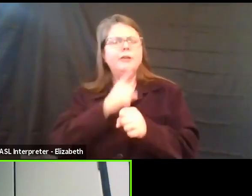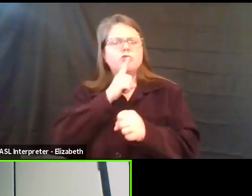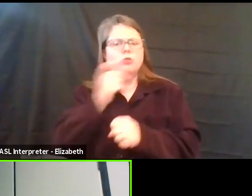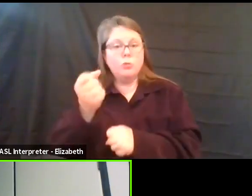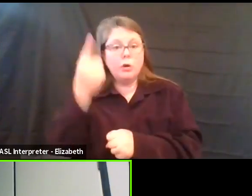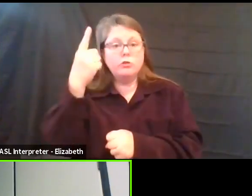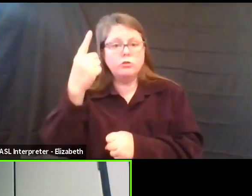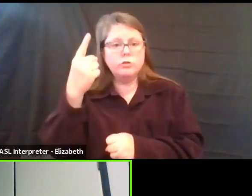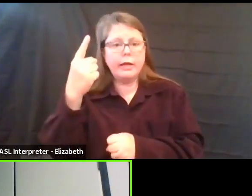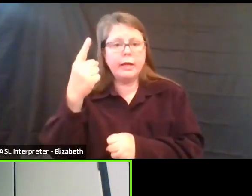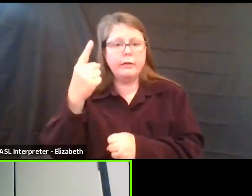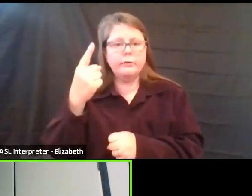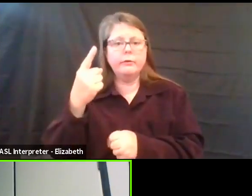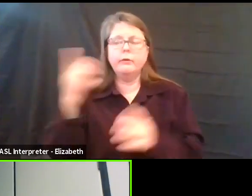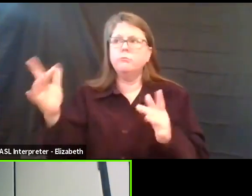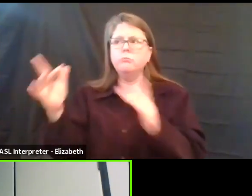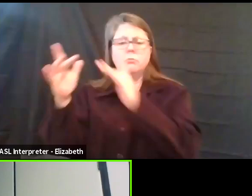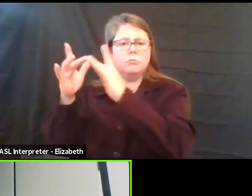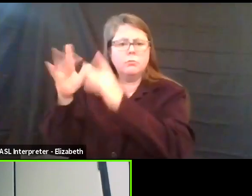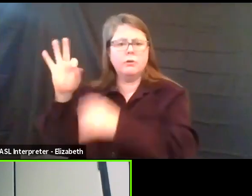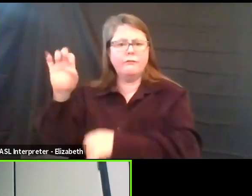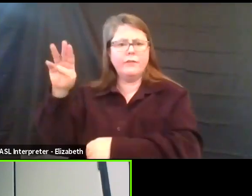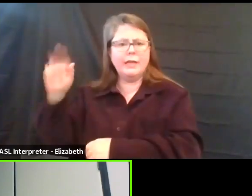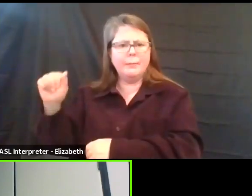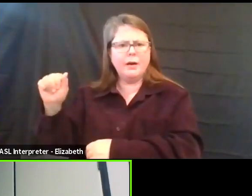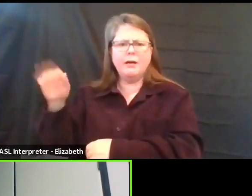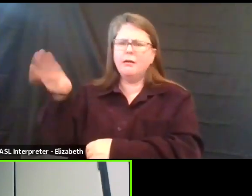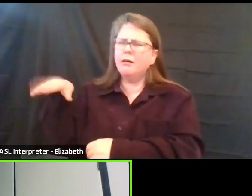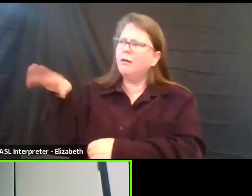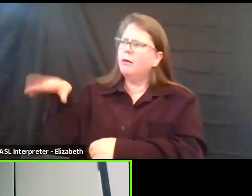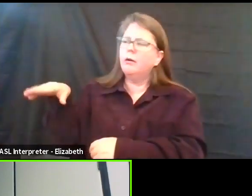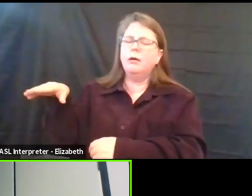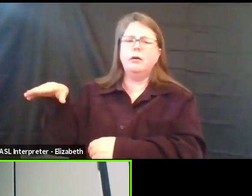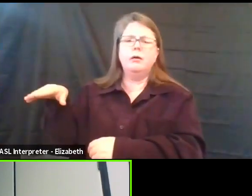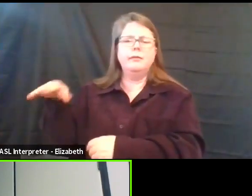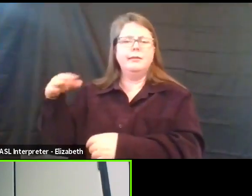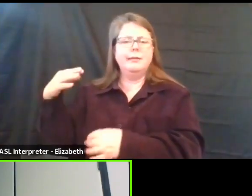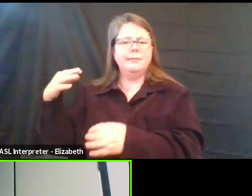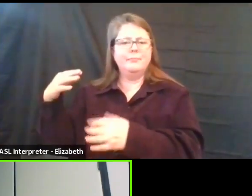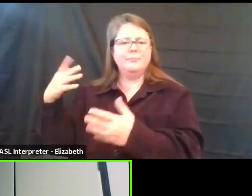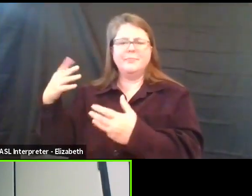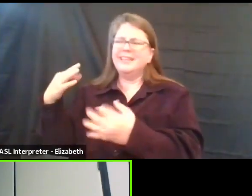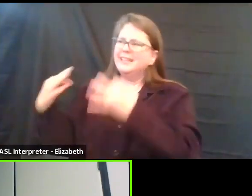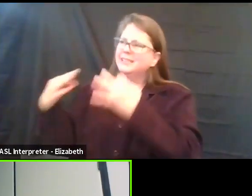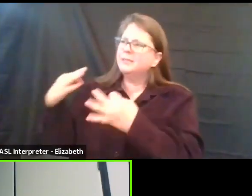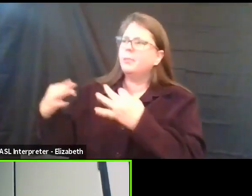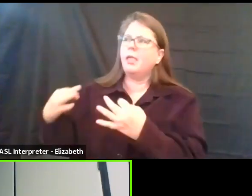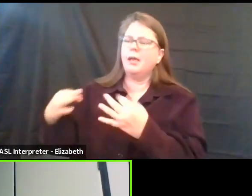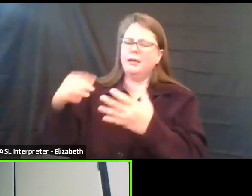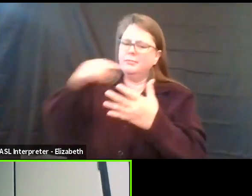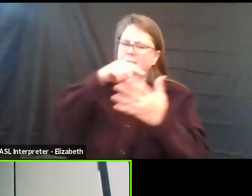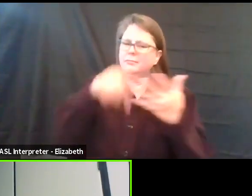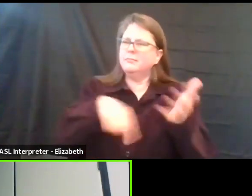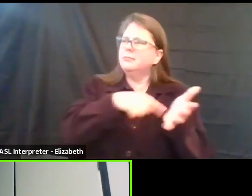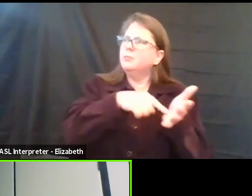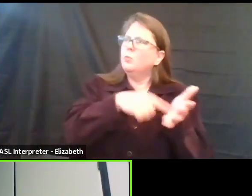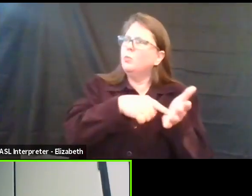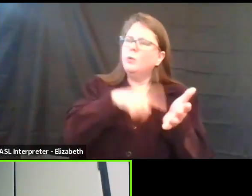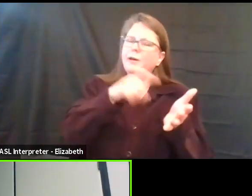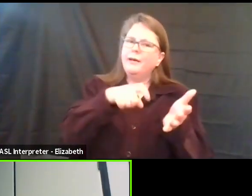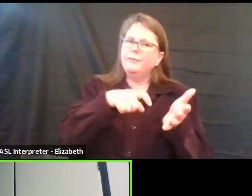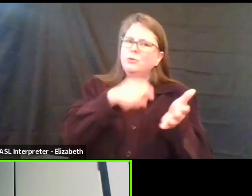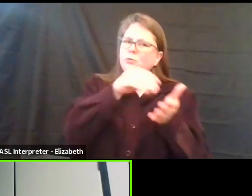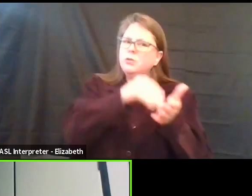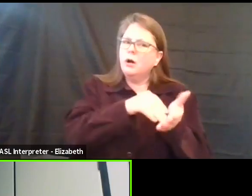know what's being asked for, please call the 800 number and ask the question. The other thing that I will note is that we